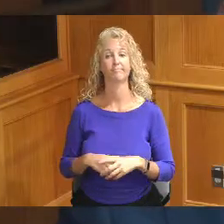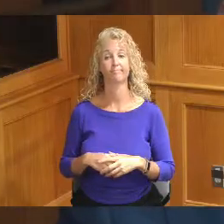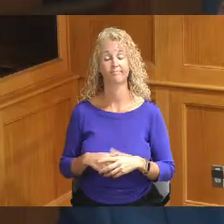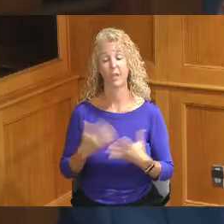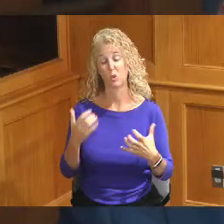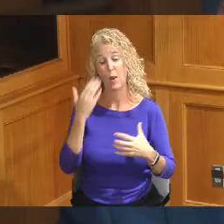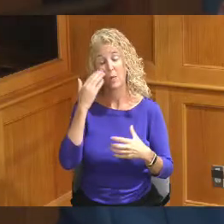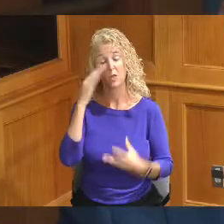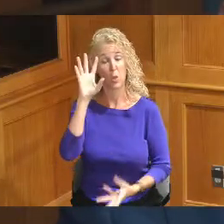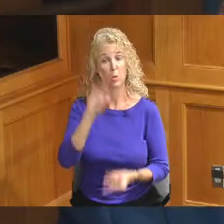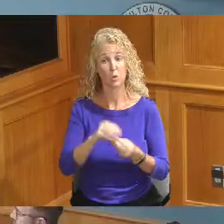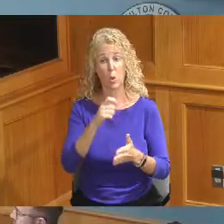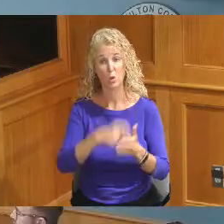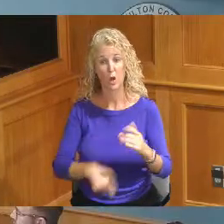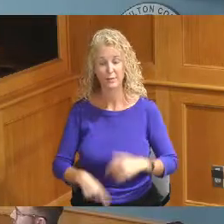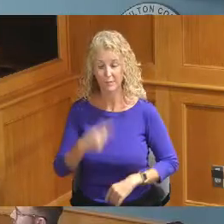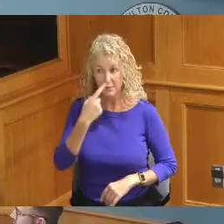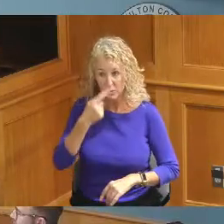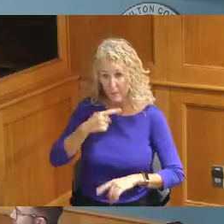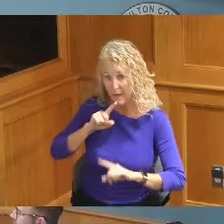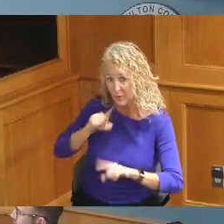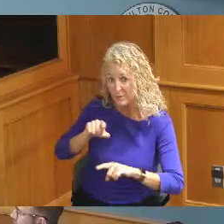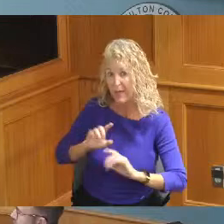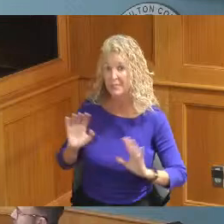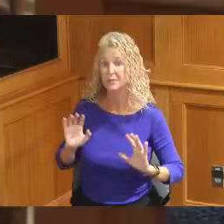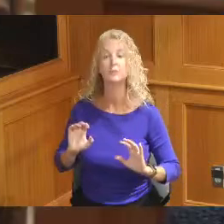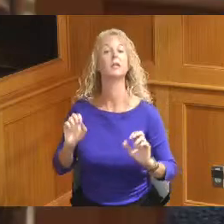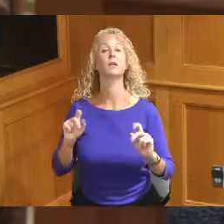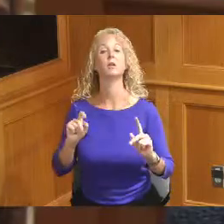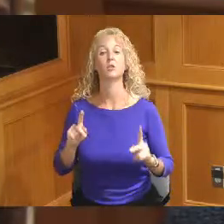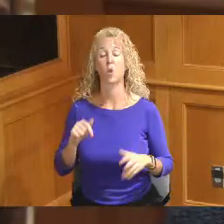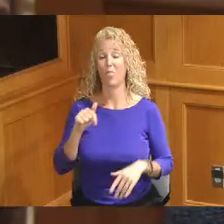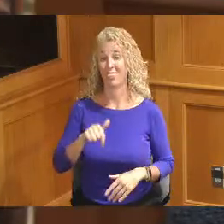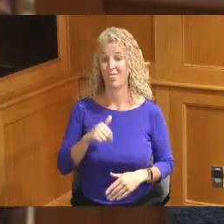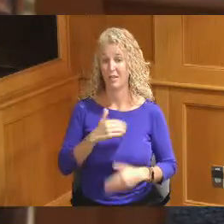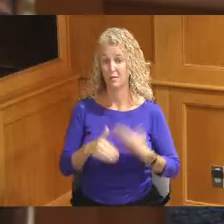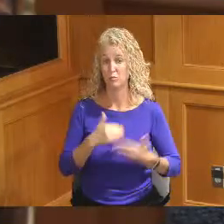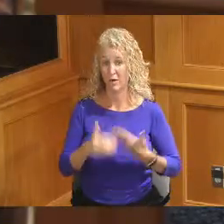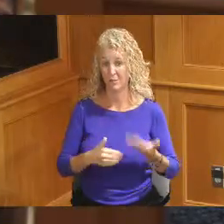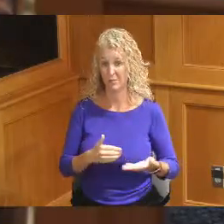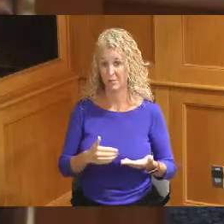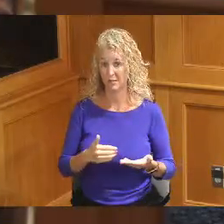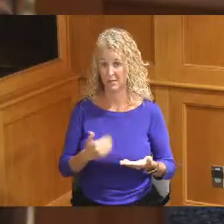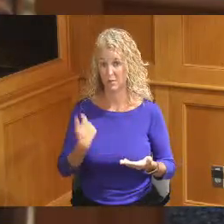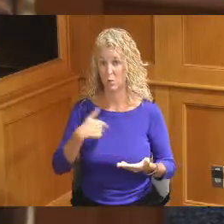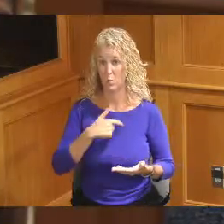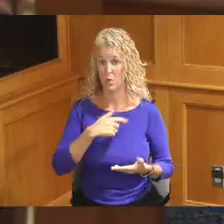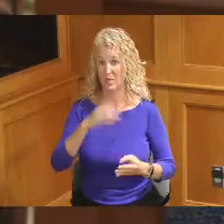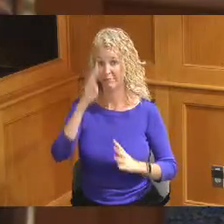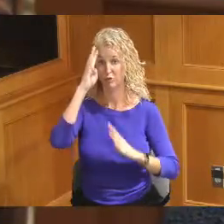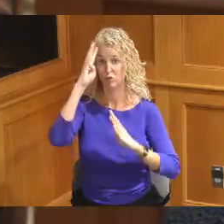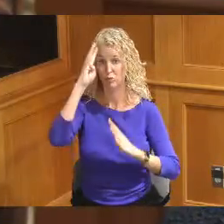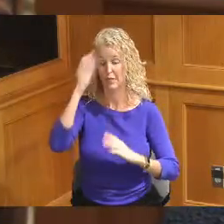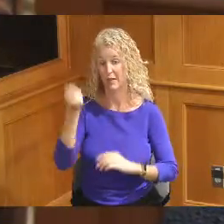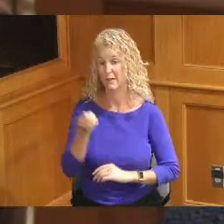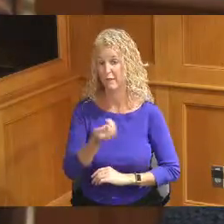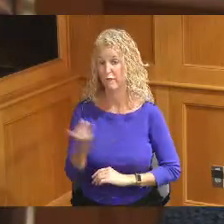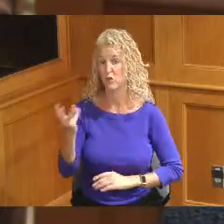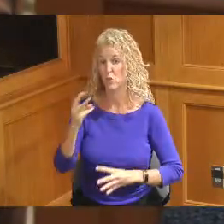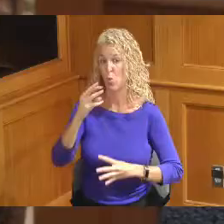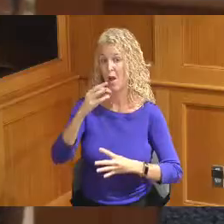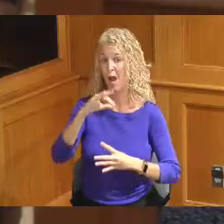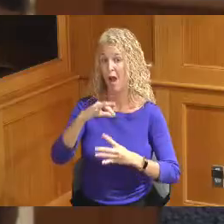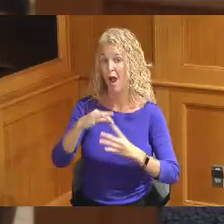everything. Yeah, if I may. Yeah. So part of this would come up with some conceptual